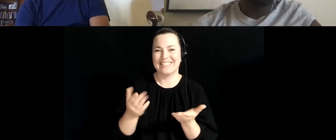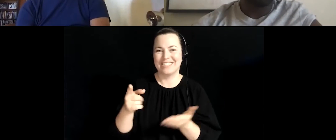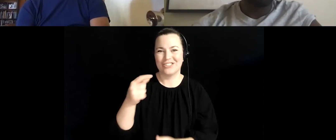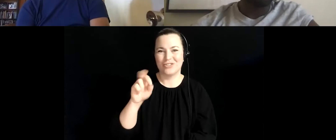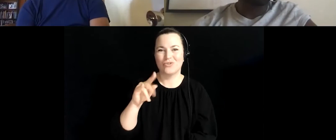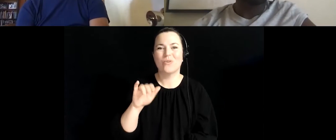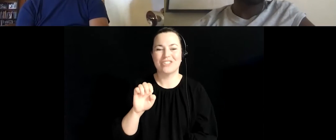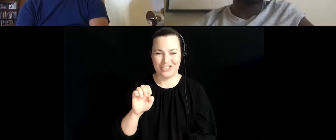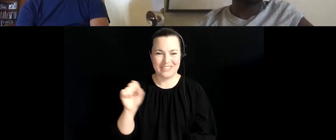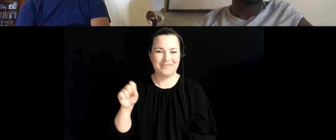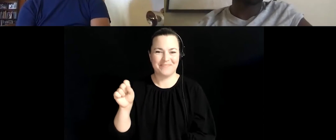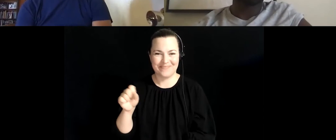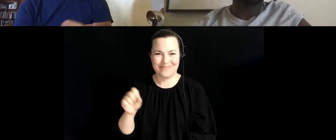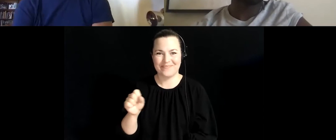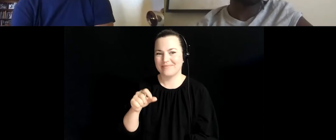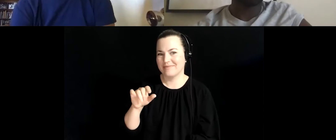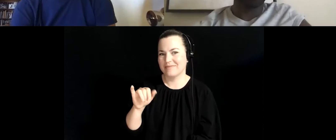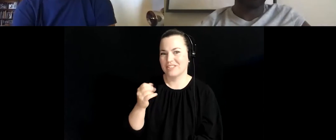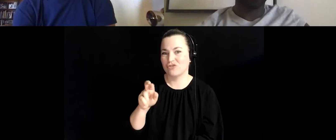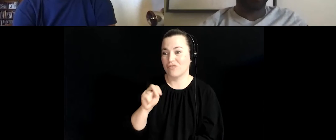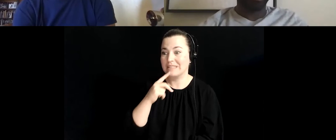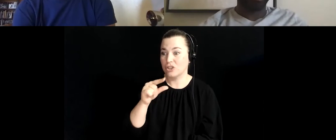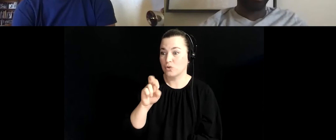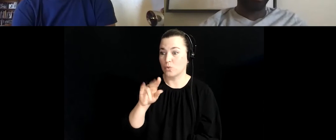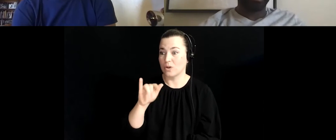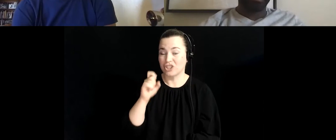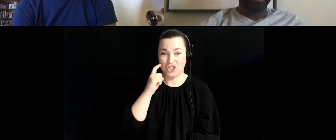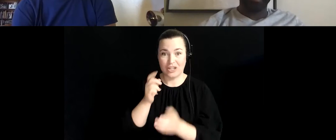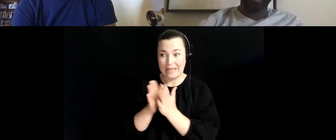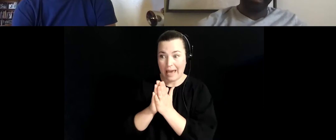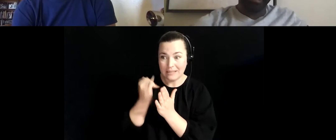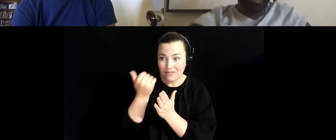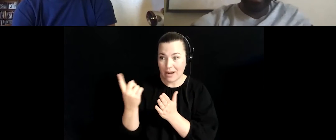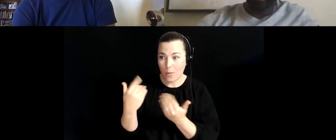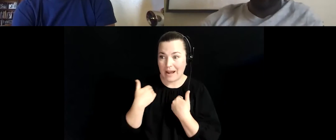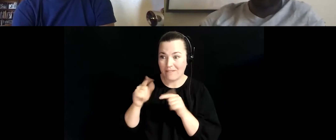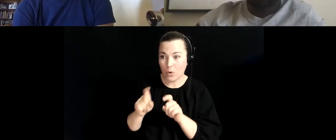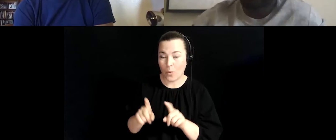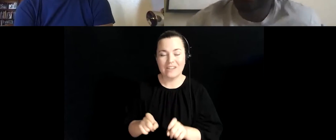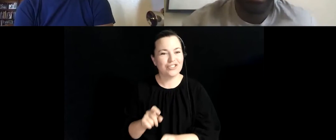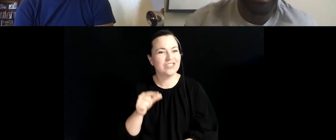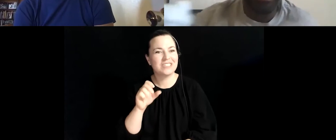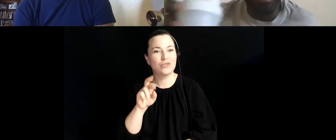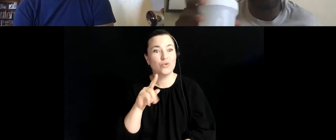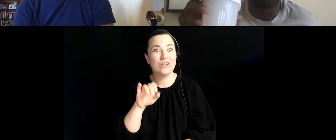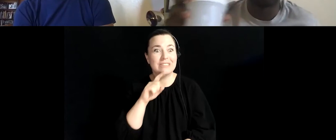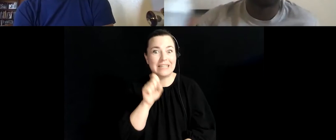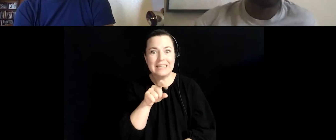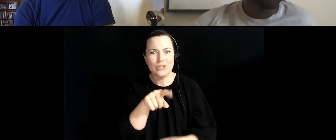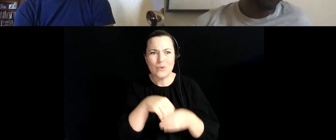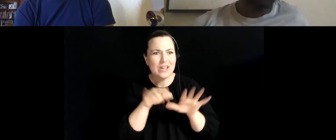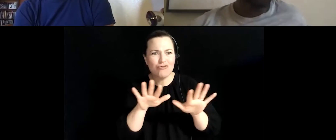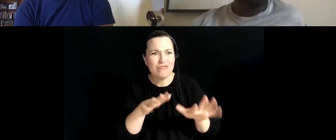just ask for questions. Hi. Yeah, I mean, you're in such a great flow, and I also don't want to interrupt that. So